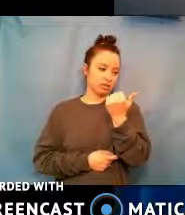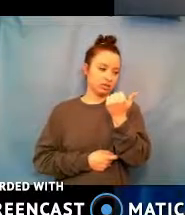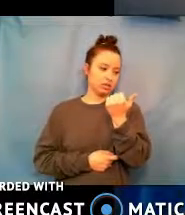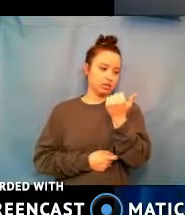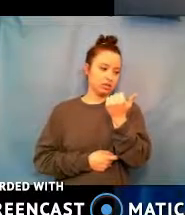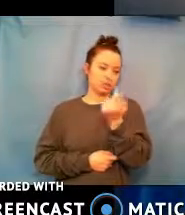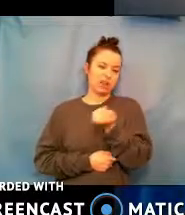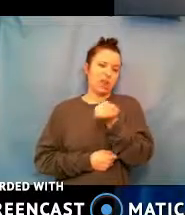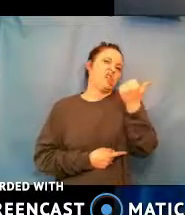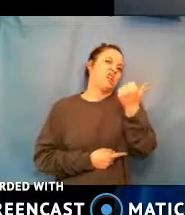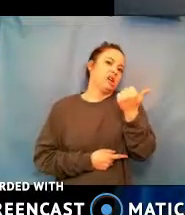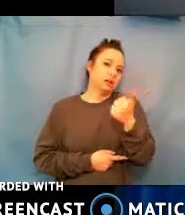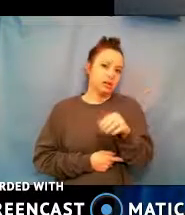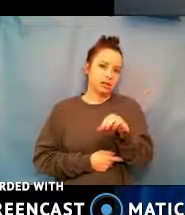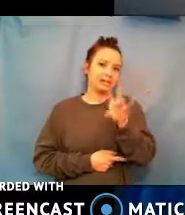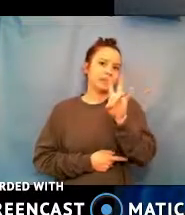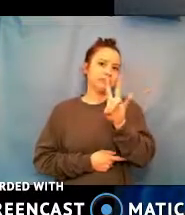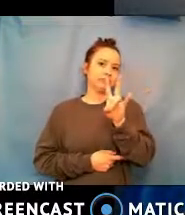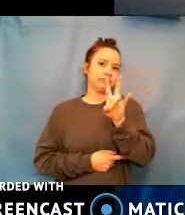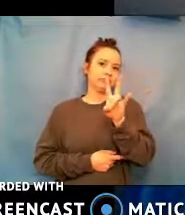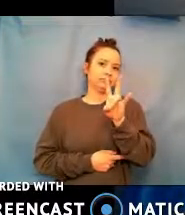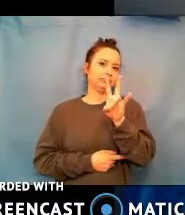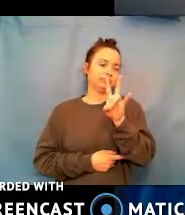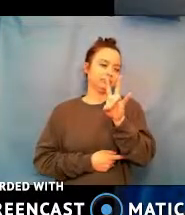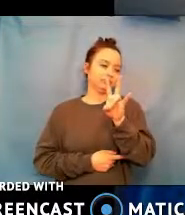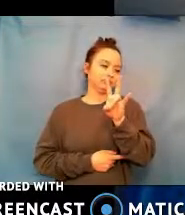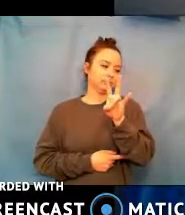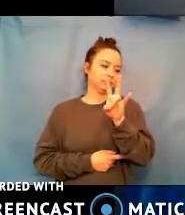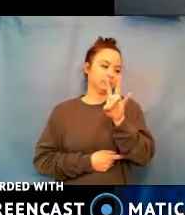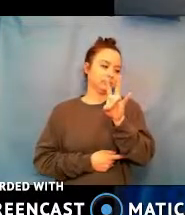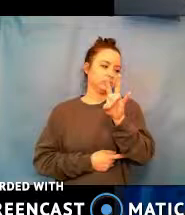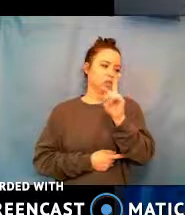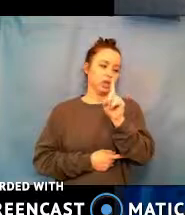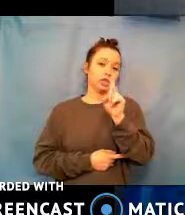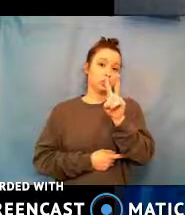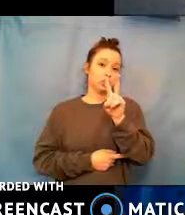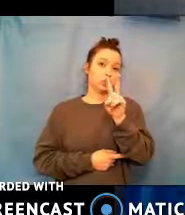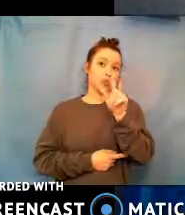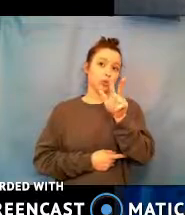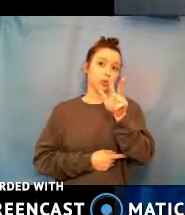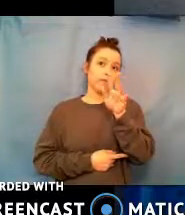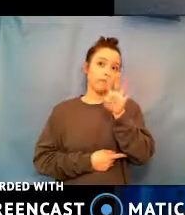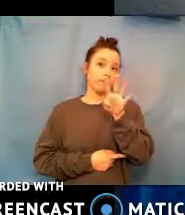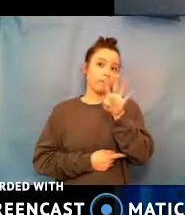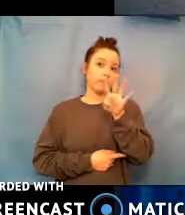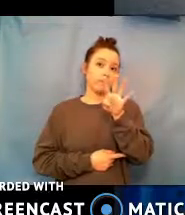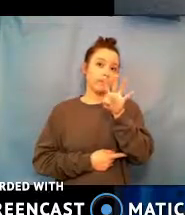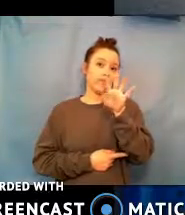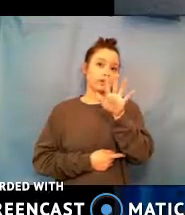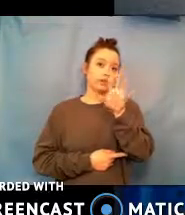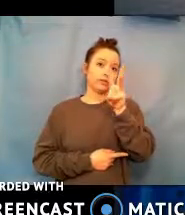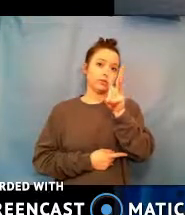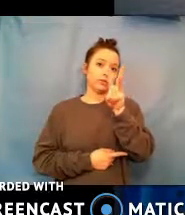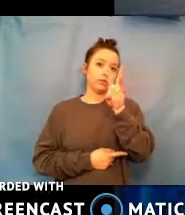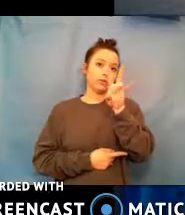15. Now I need to take away 7 to see if 9 is my answer. So I'm going to take away 1, 2, 3, 4,